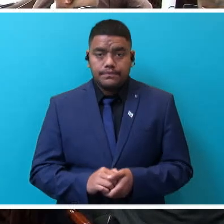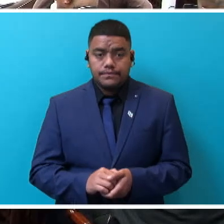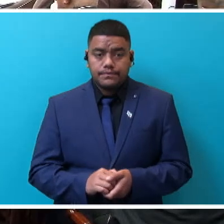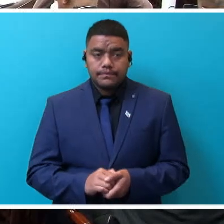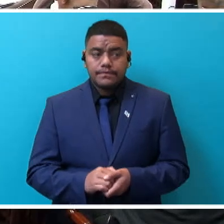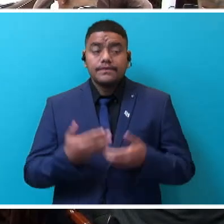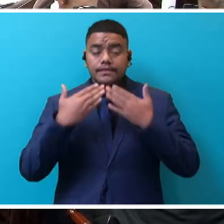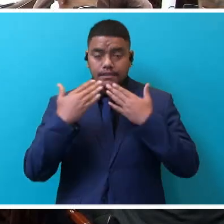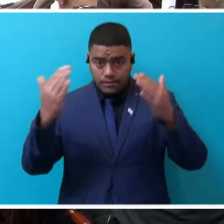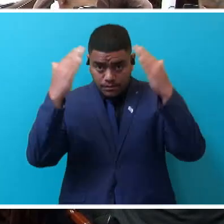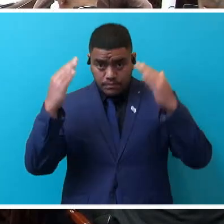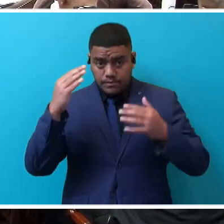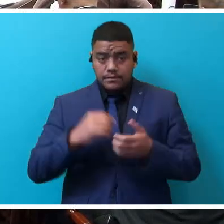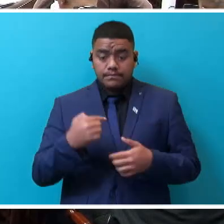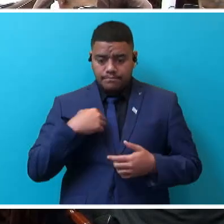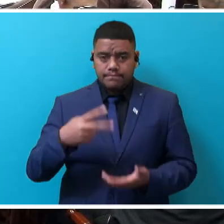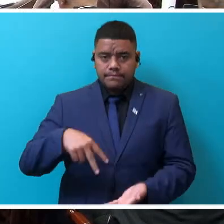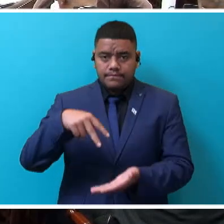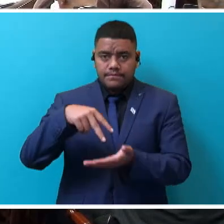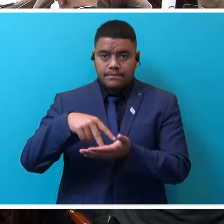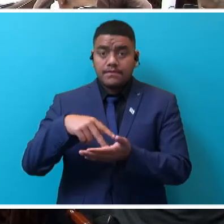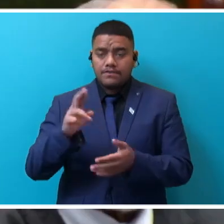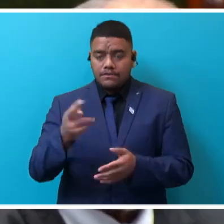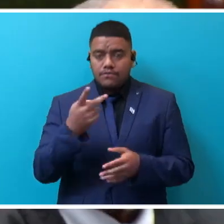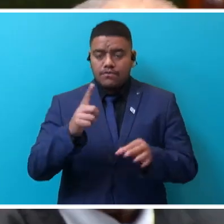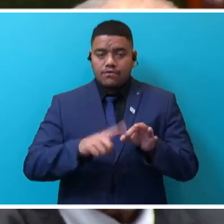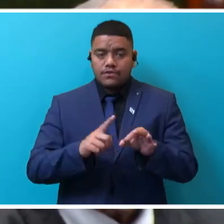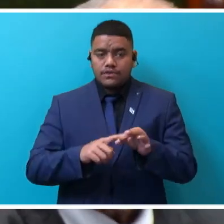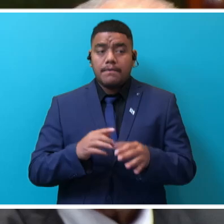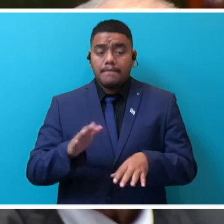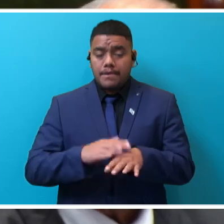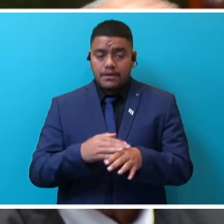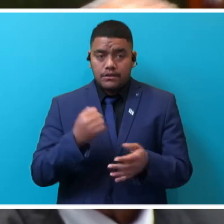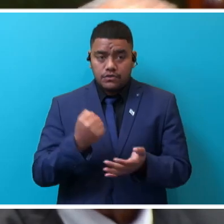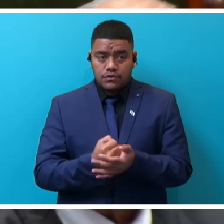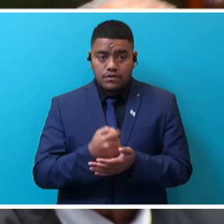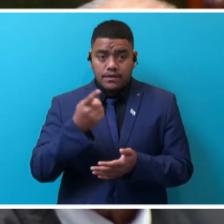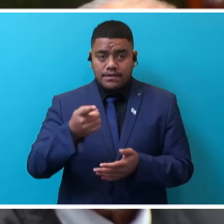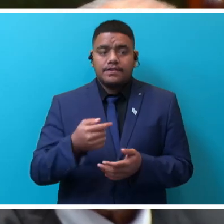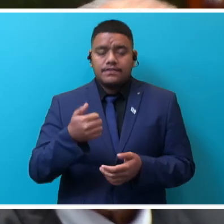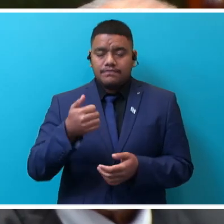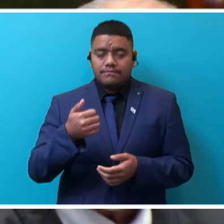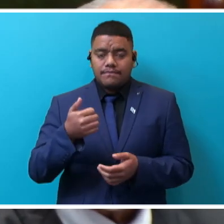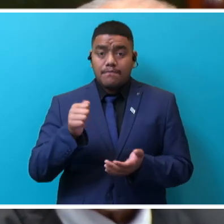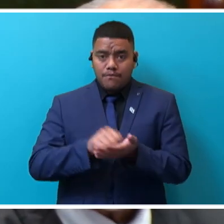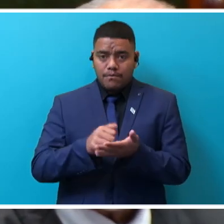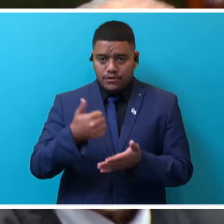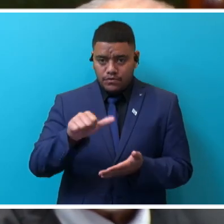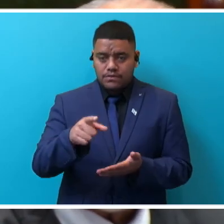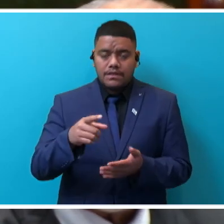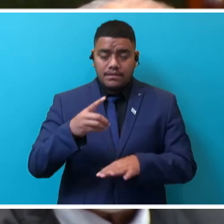Thank you, Mr. Speaker. I rise to respond to the question on measures taken to ensure the effective use of centralized disability data